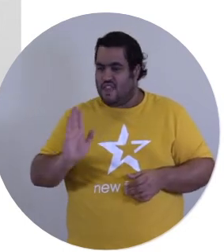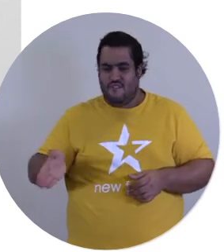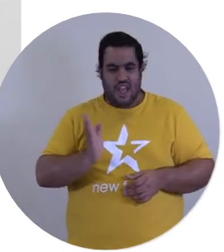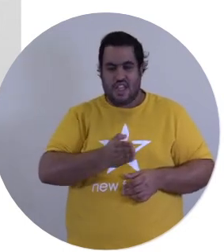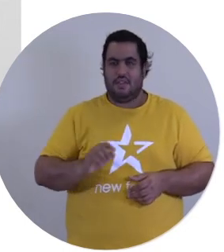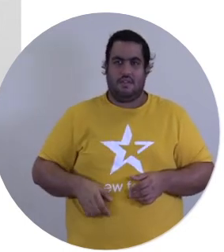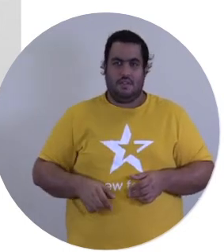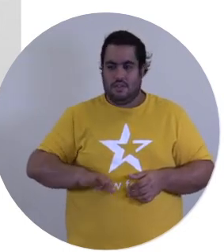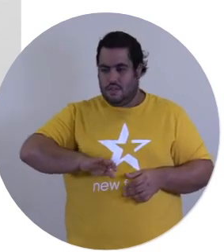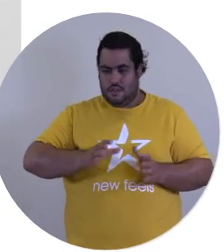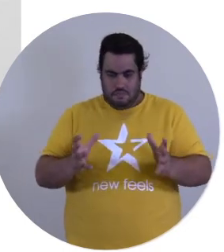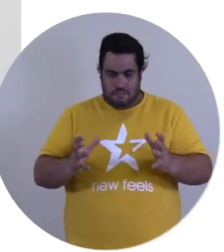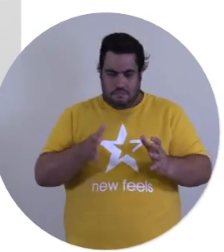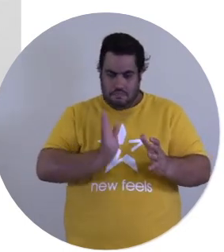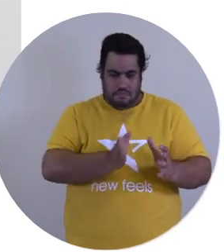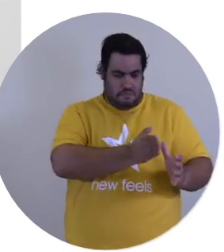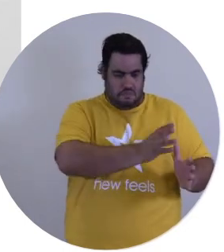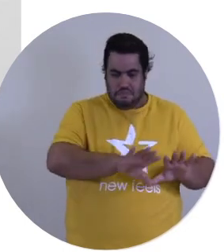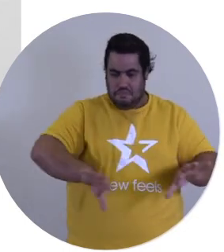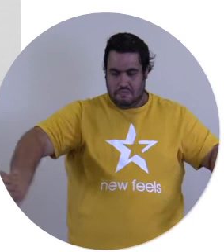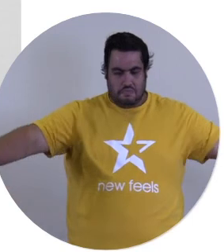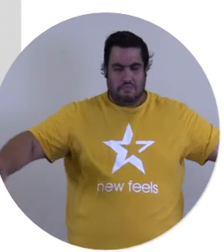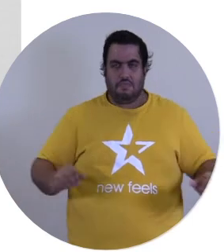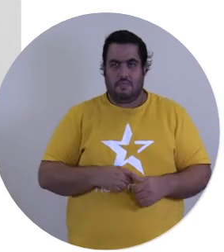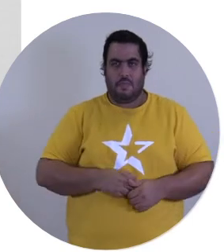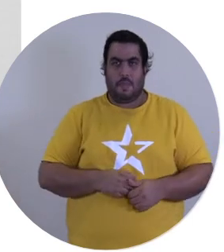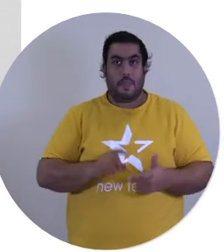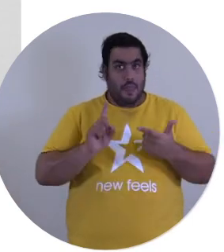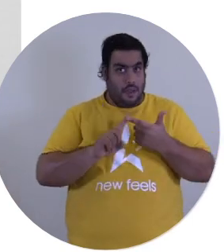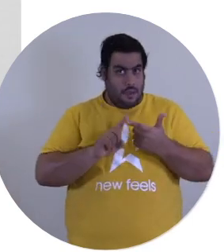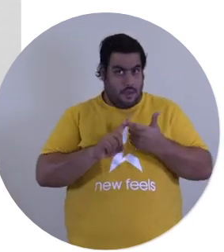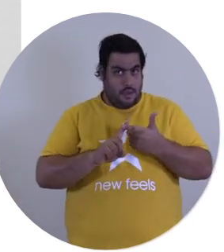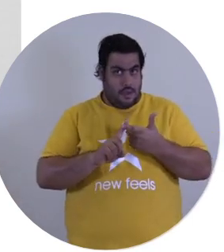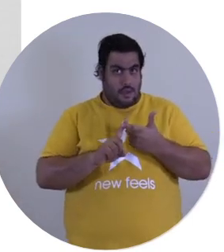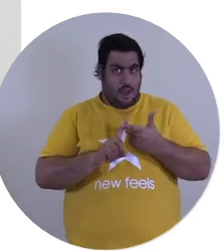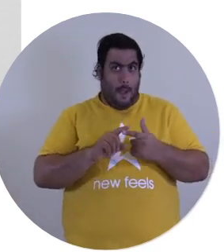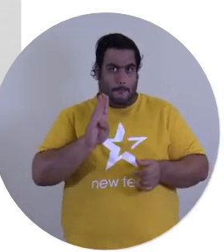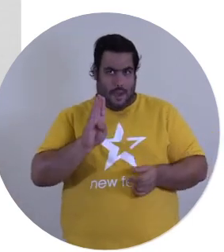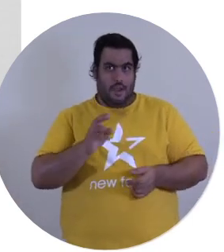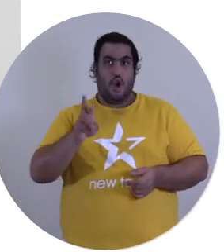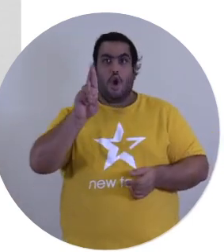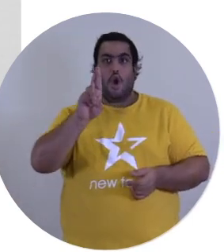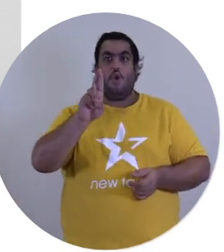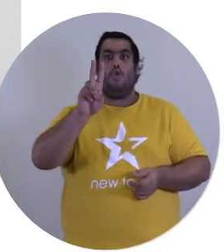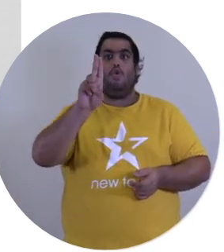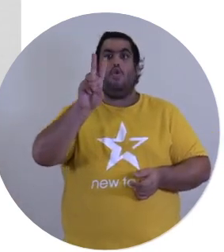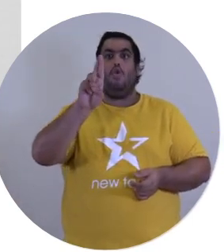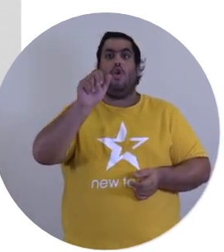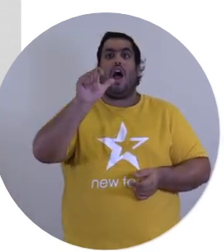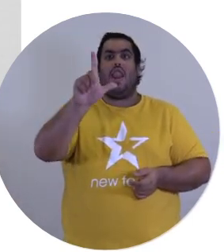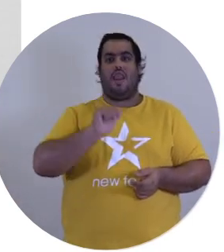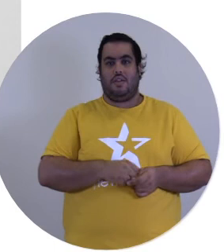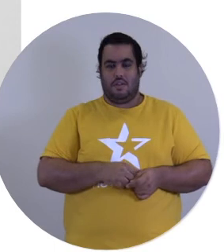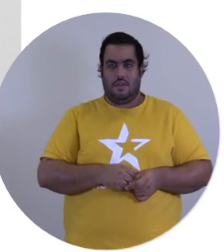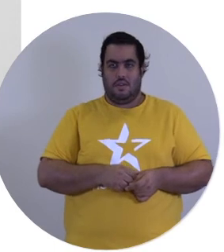graduated. Then we have the word rural. We have the word astounded,